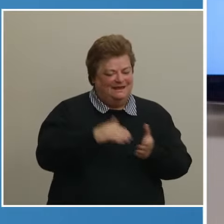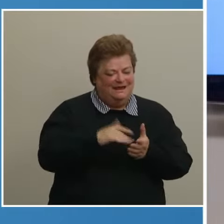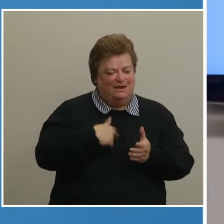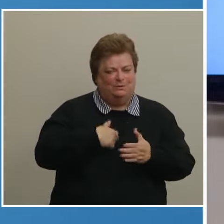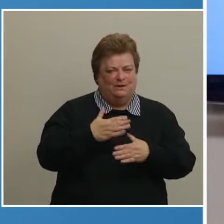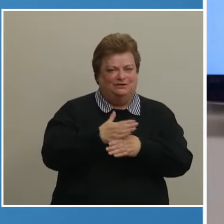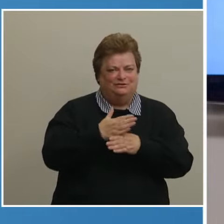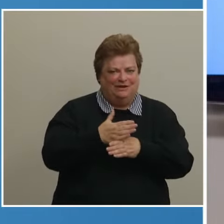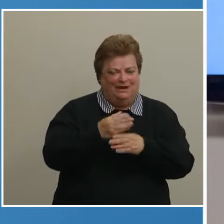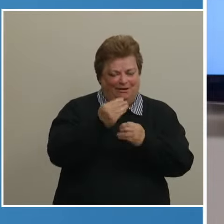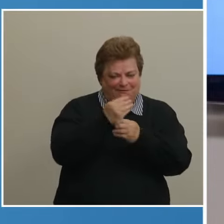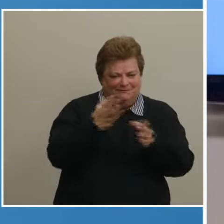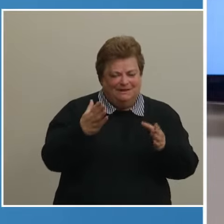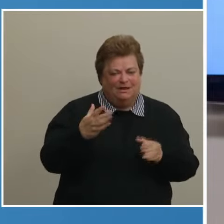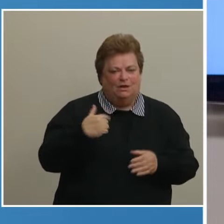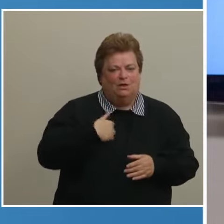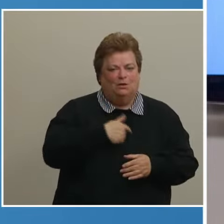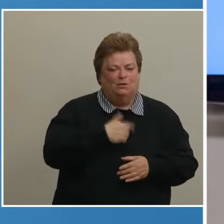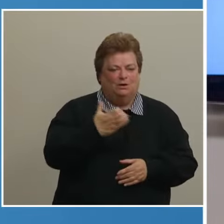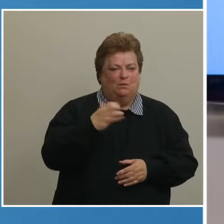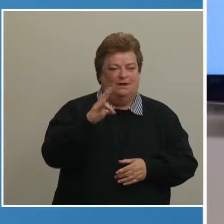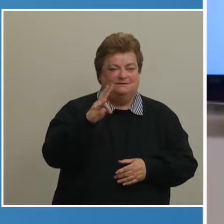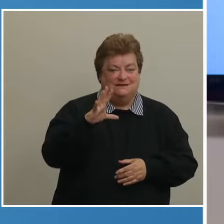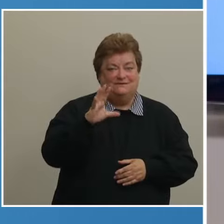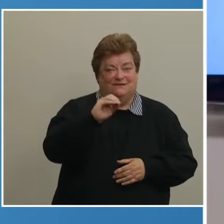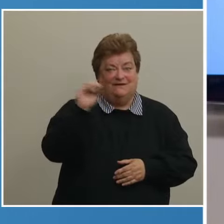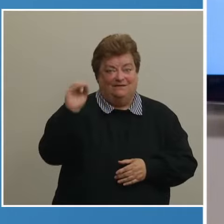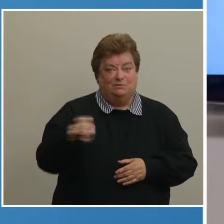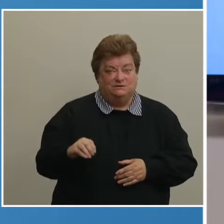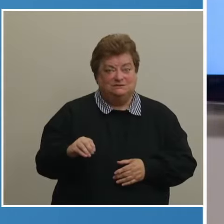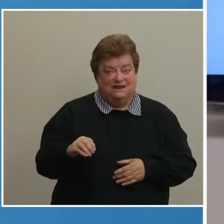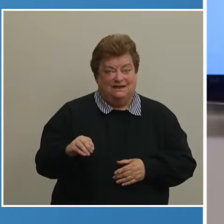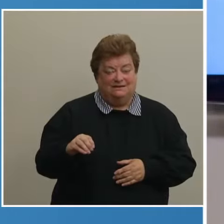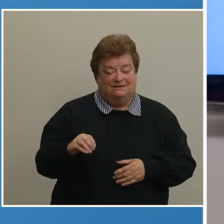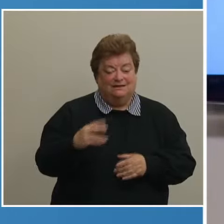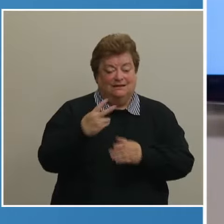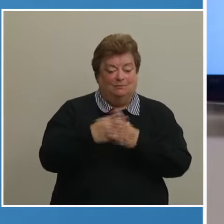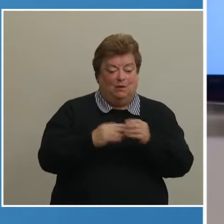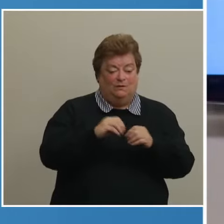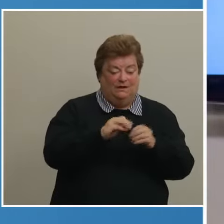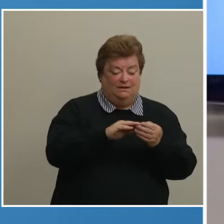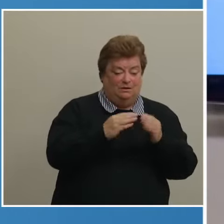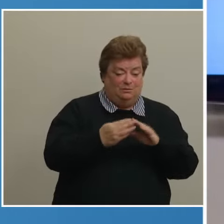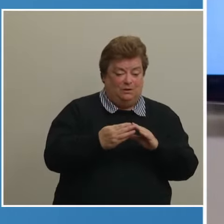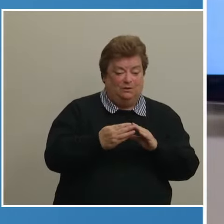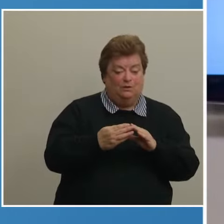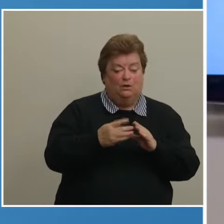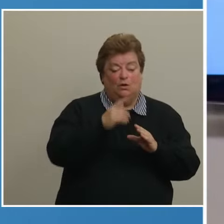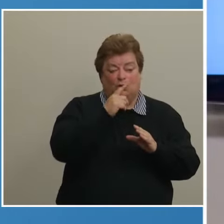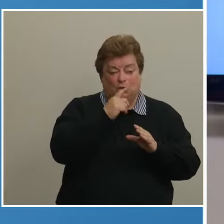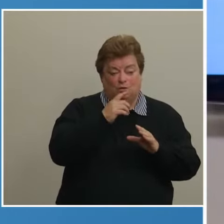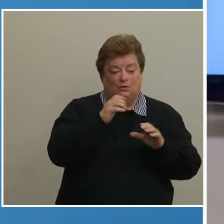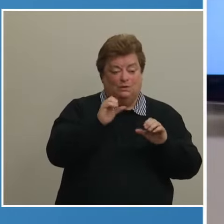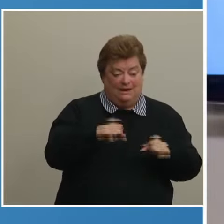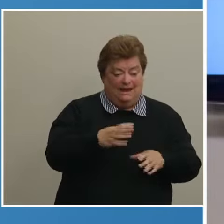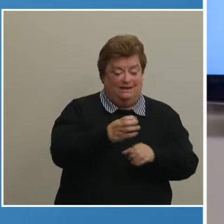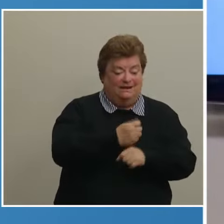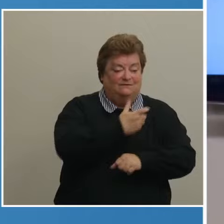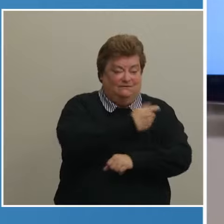our goal is to get 75% of those in our community who are eligible to be vaccinated.